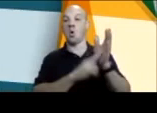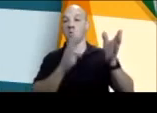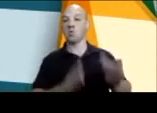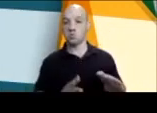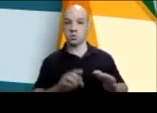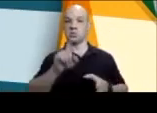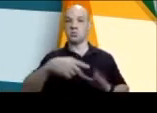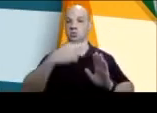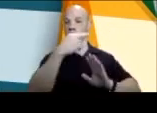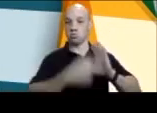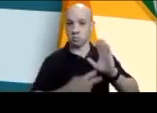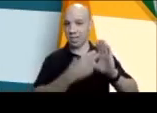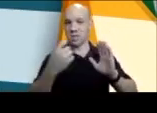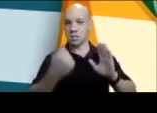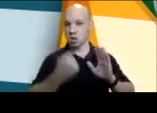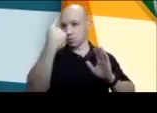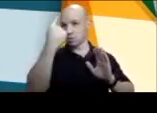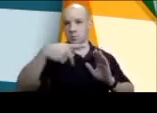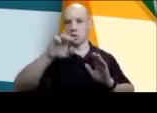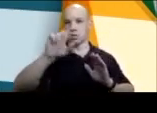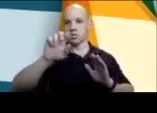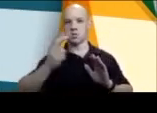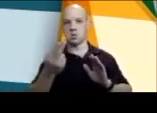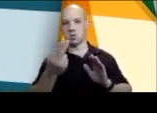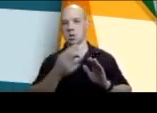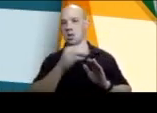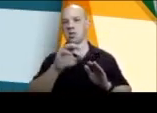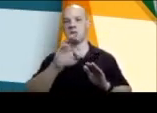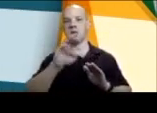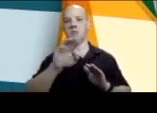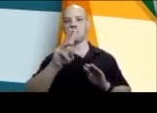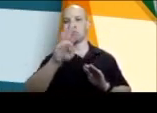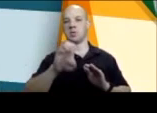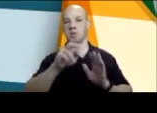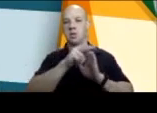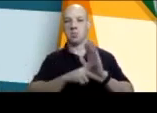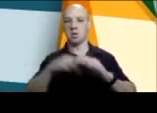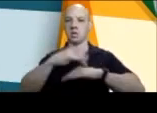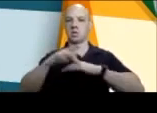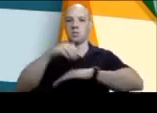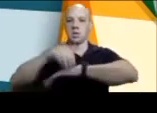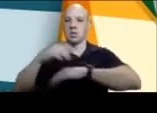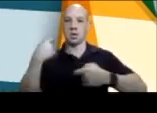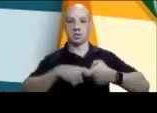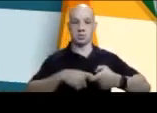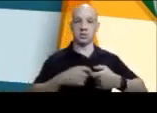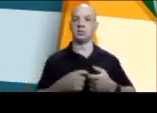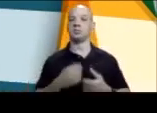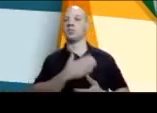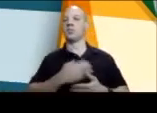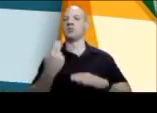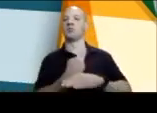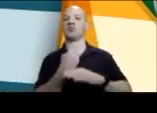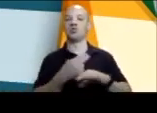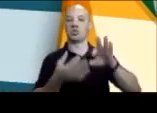read and understand PRDOH MWBE policy available in English and Spanish. Please use the links in